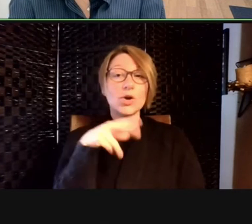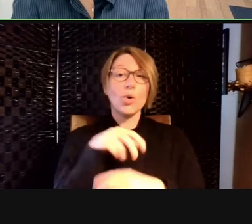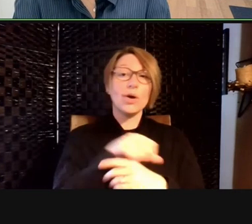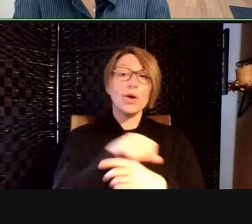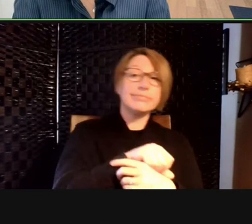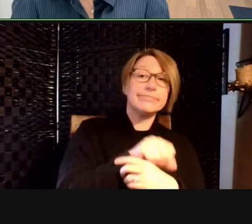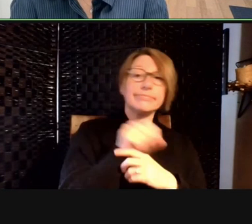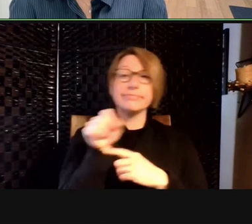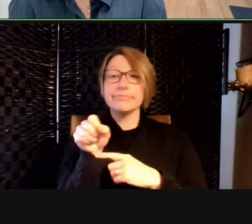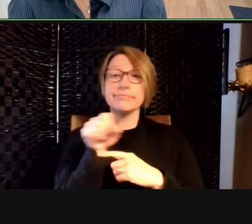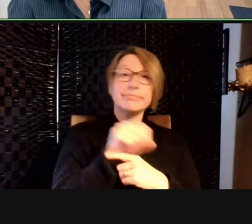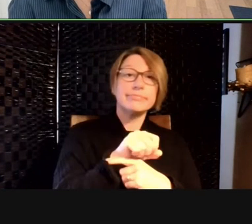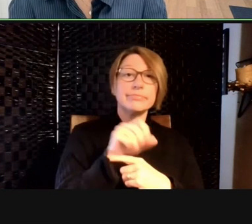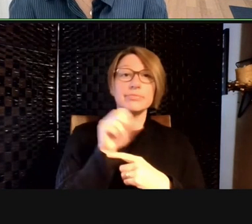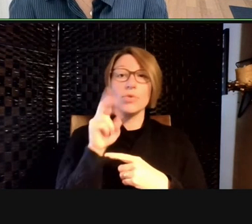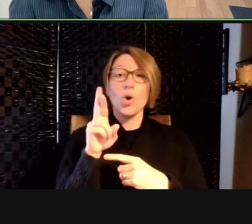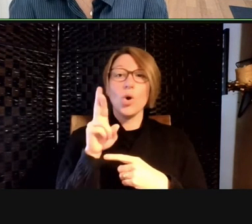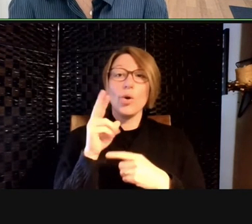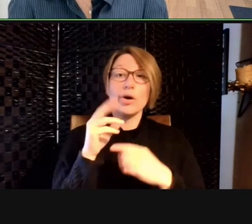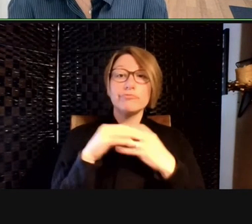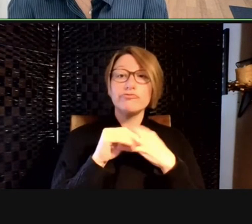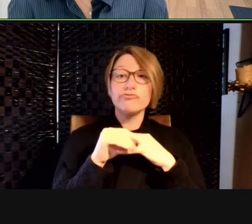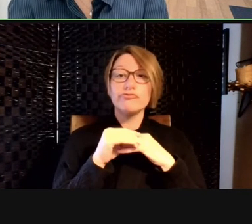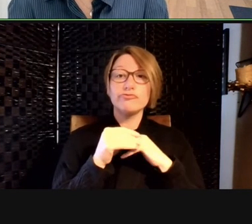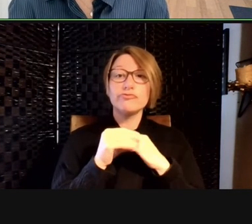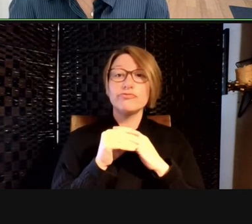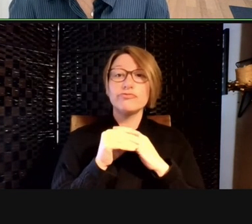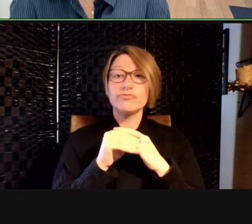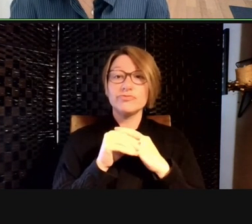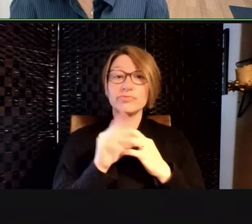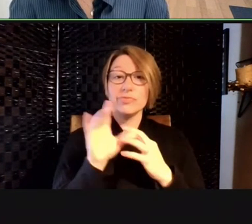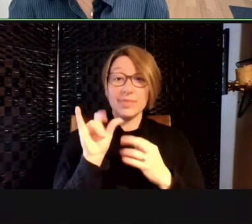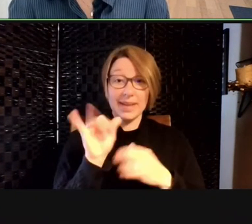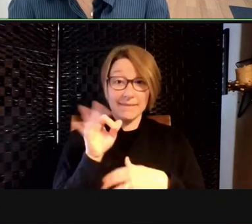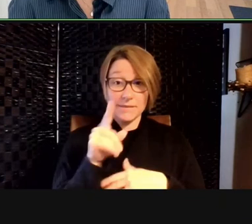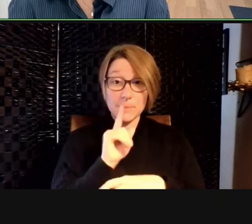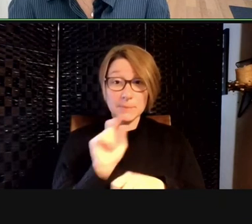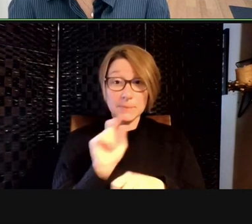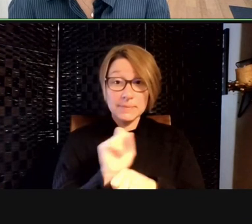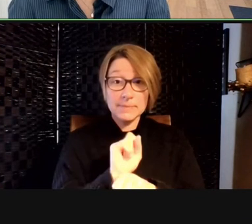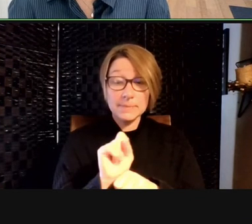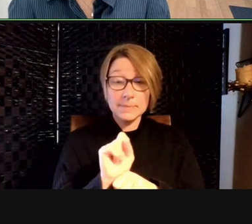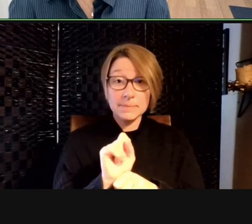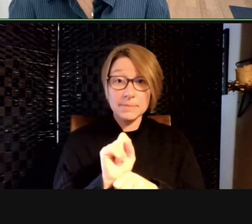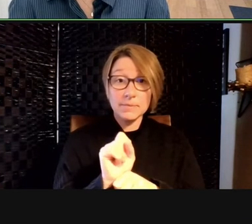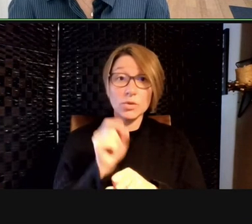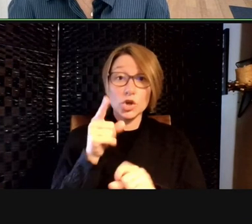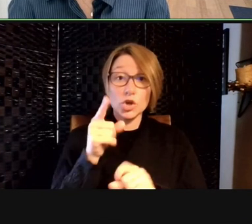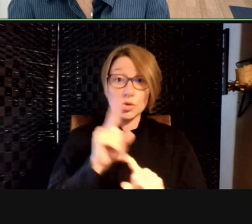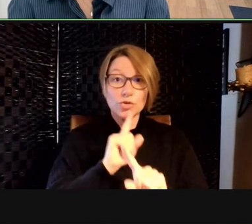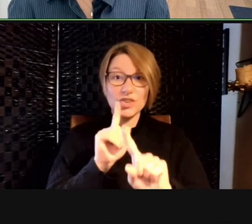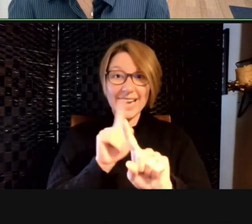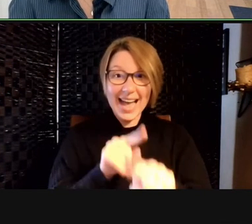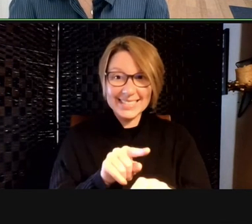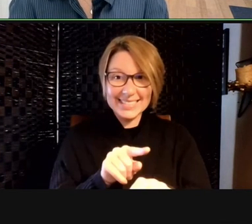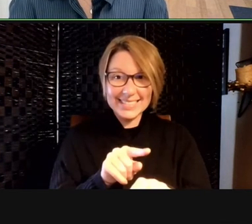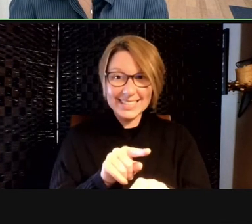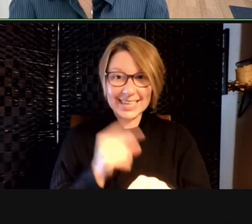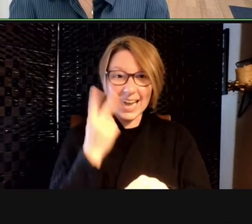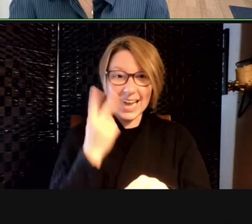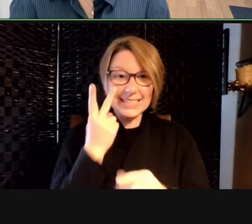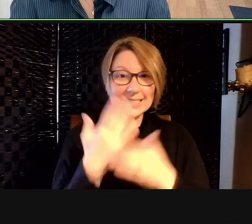and forth or fiddling with some jewelry. If you've done any of those things, you're reacting, and I see some